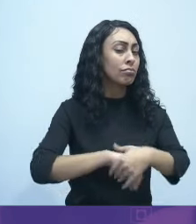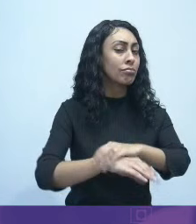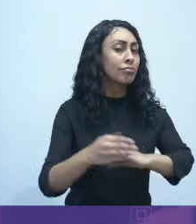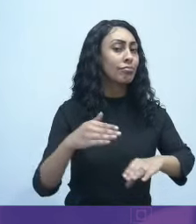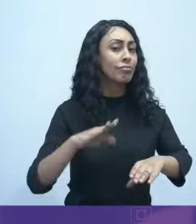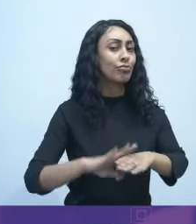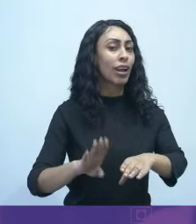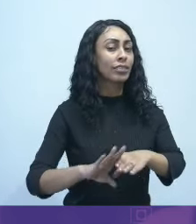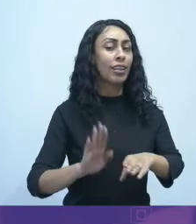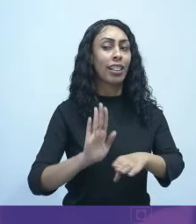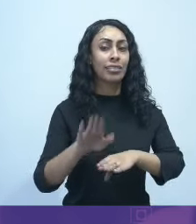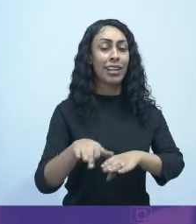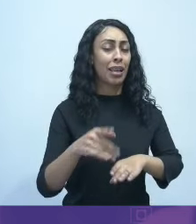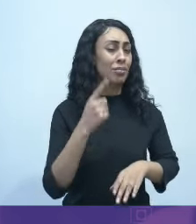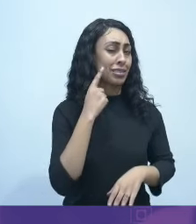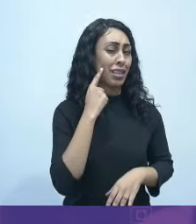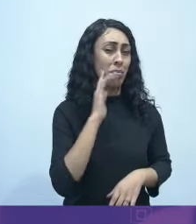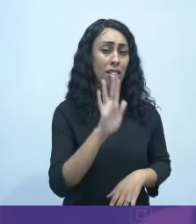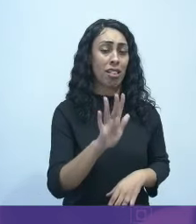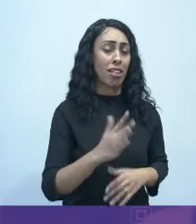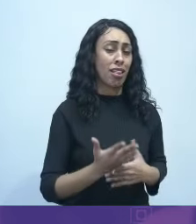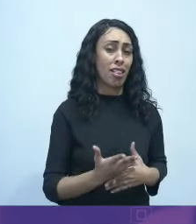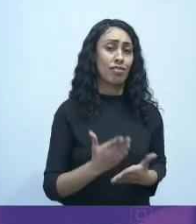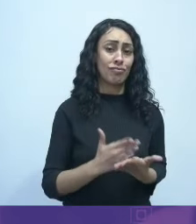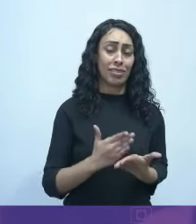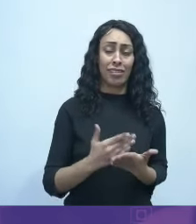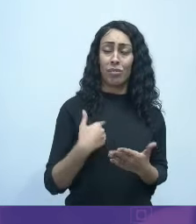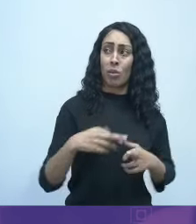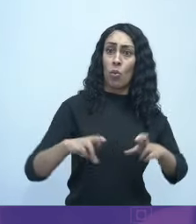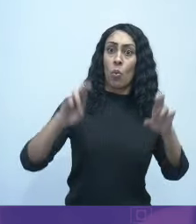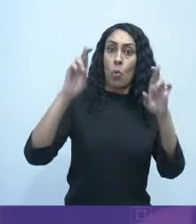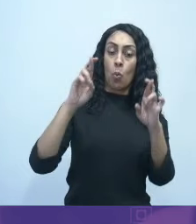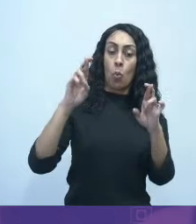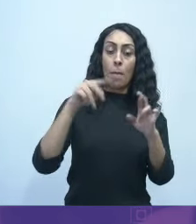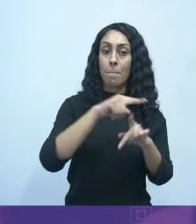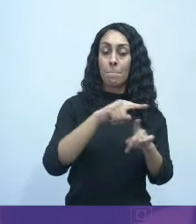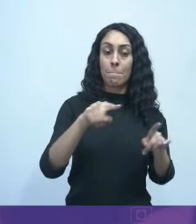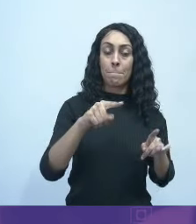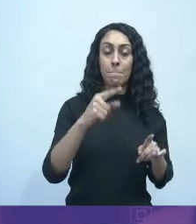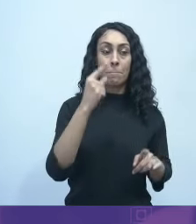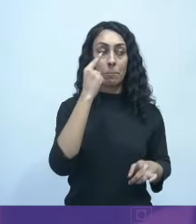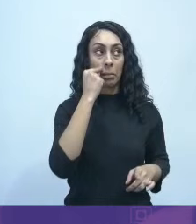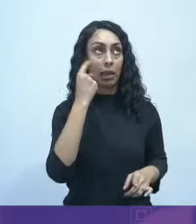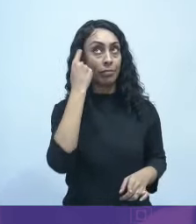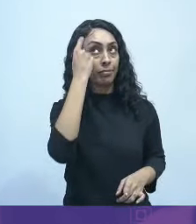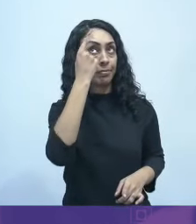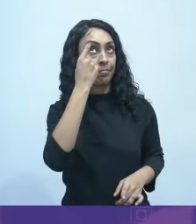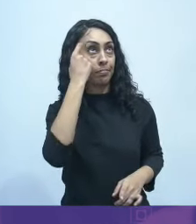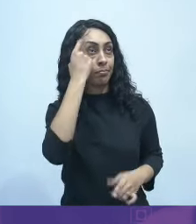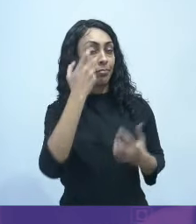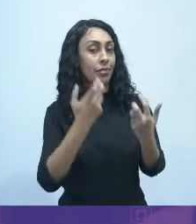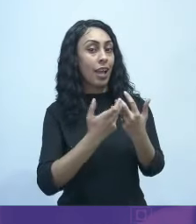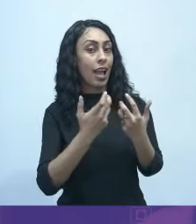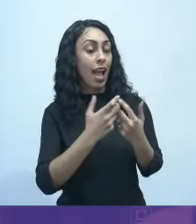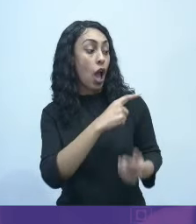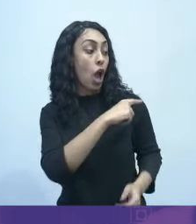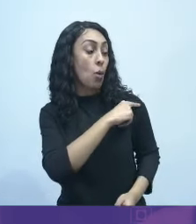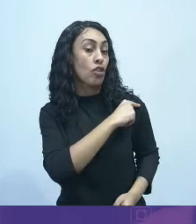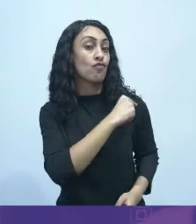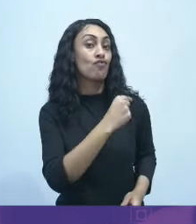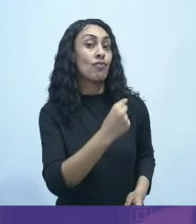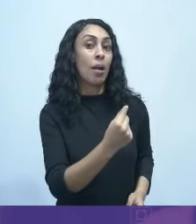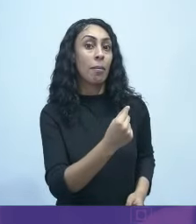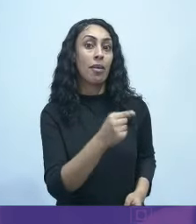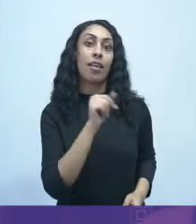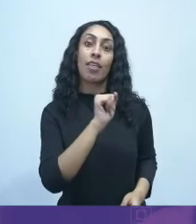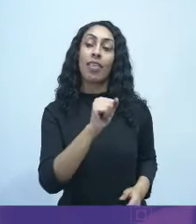sound really simple, but we'd hope that you might consider how these might be replicated and